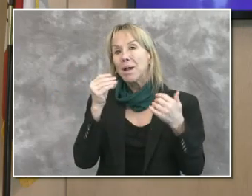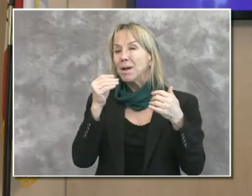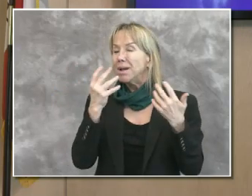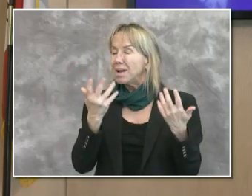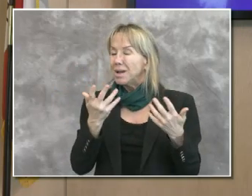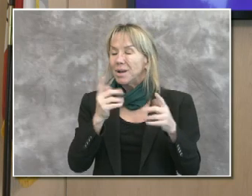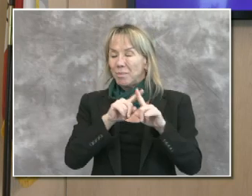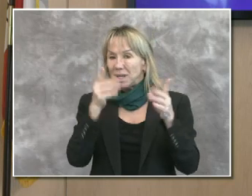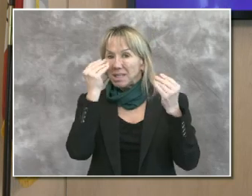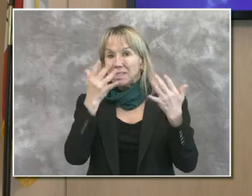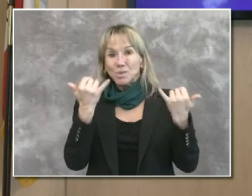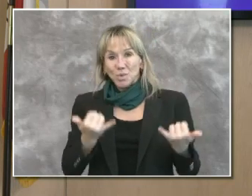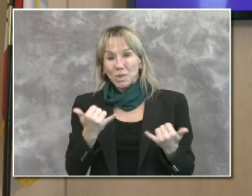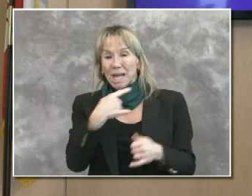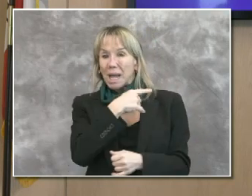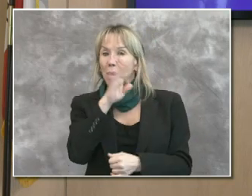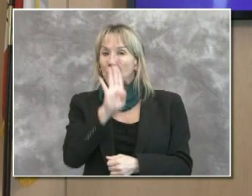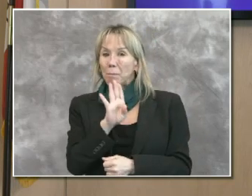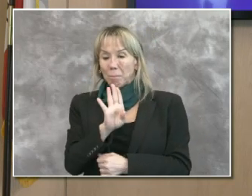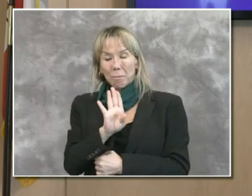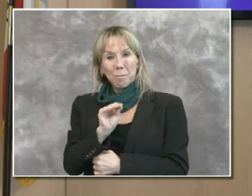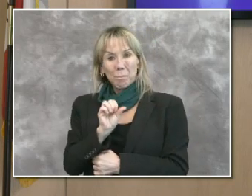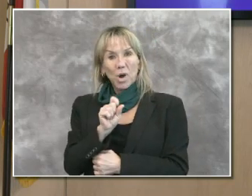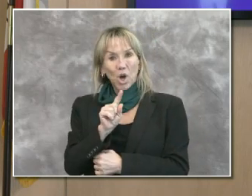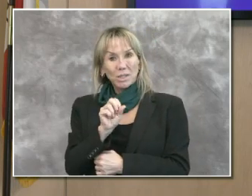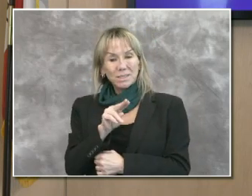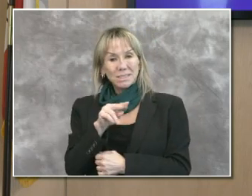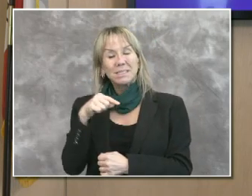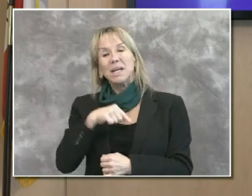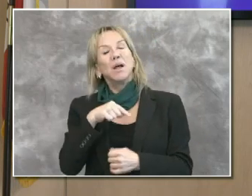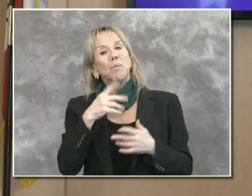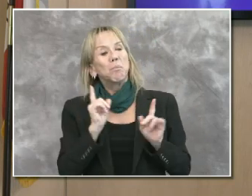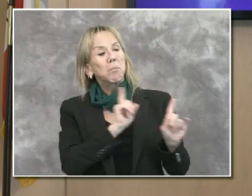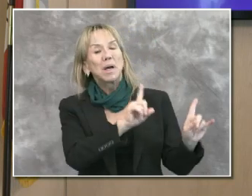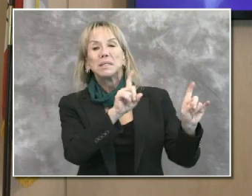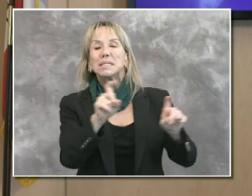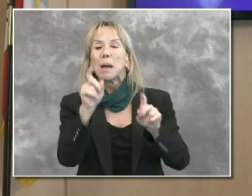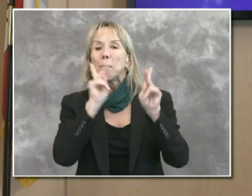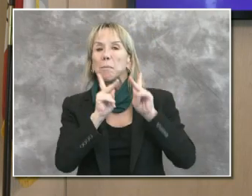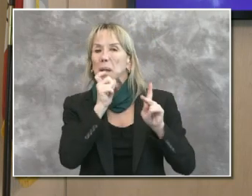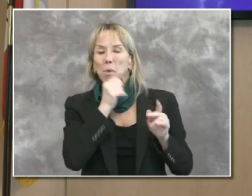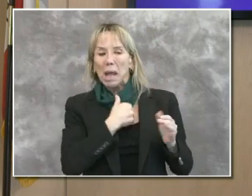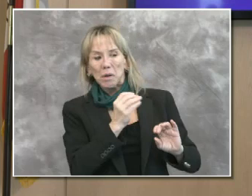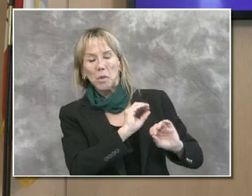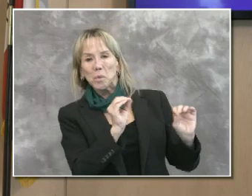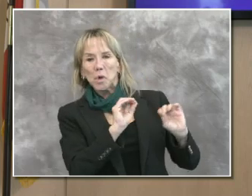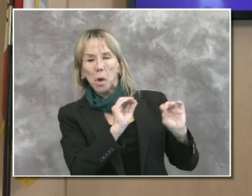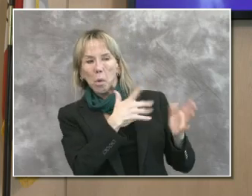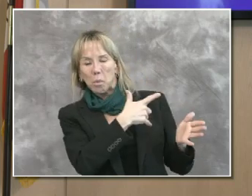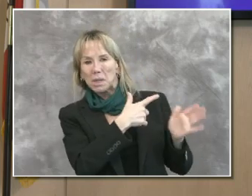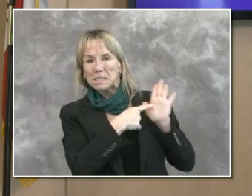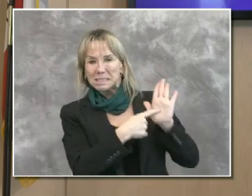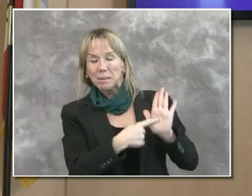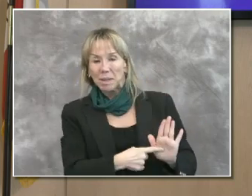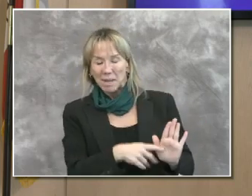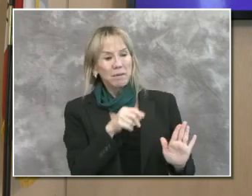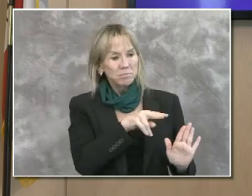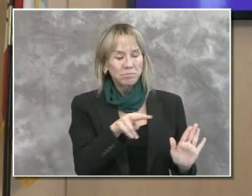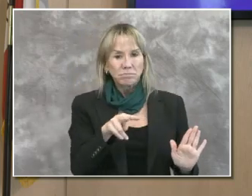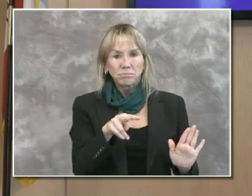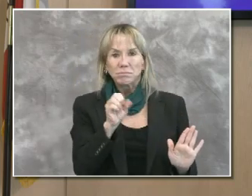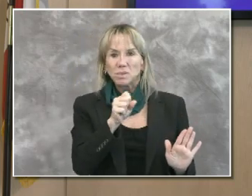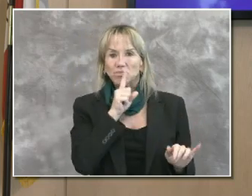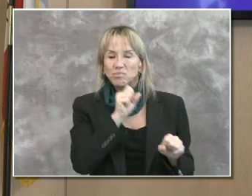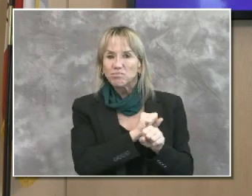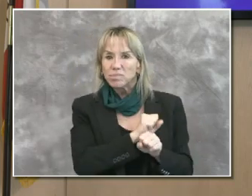the report out of Boston, where they went in and tested asymptomatic individuals in their shelter and determined a number of them have been